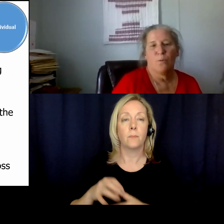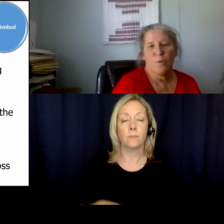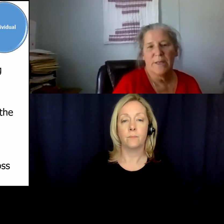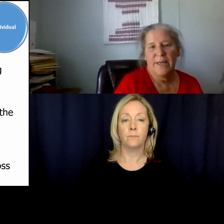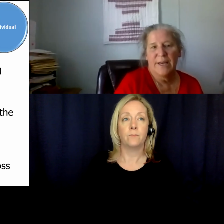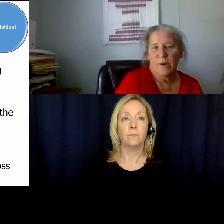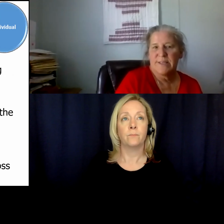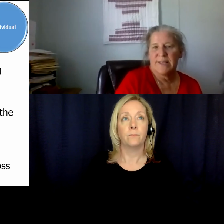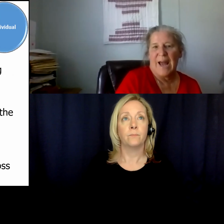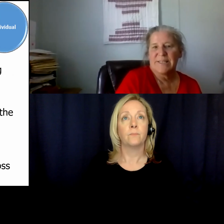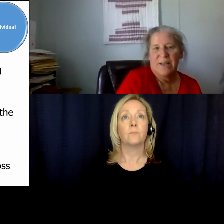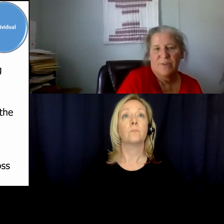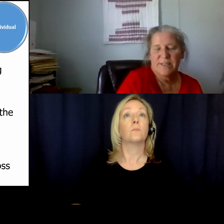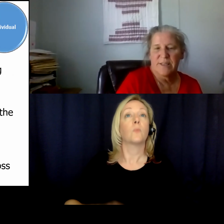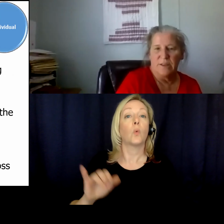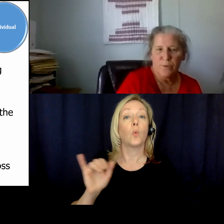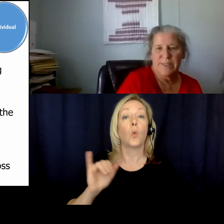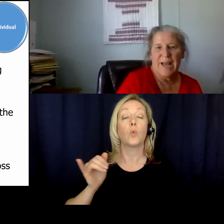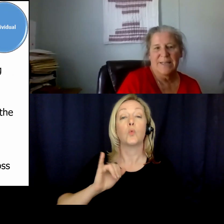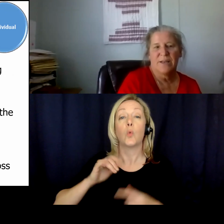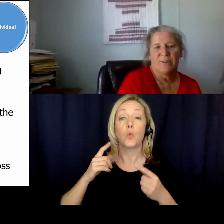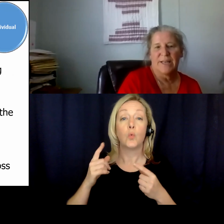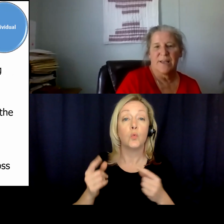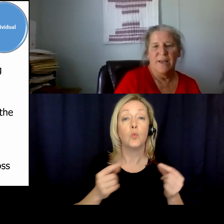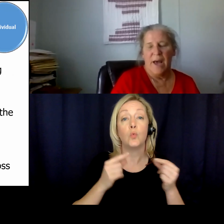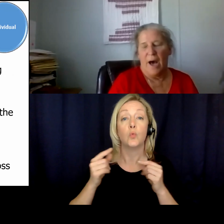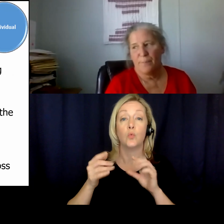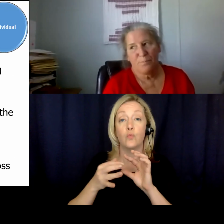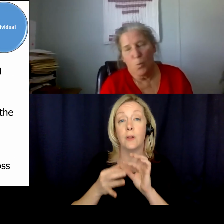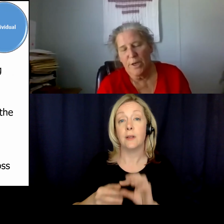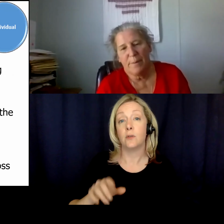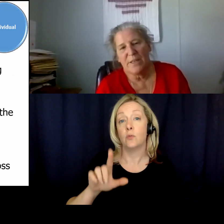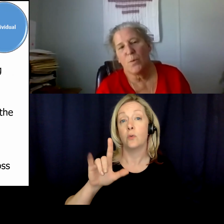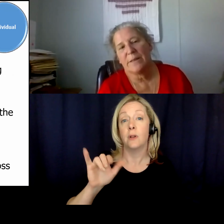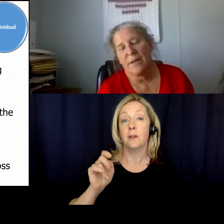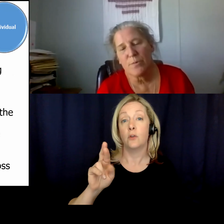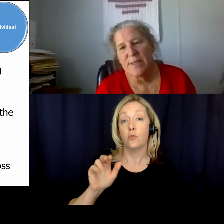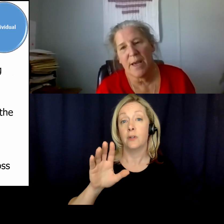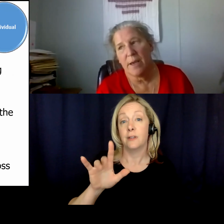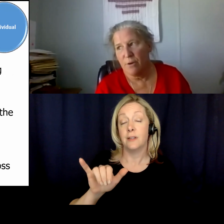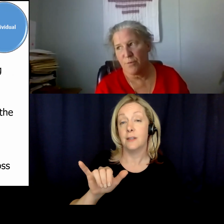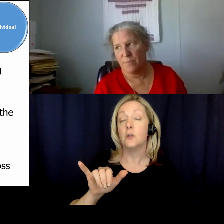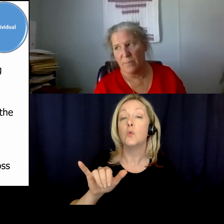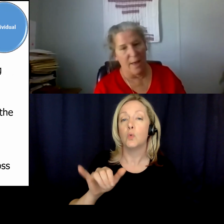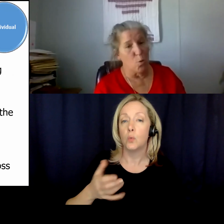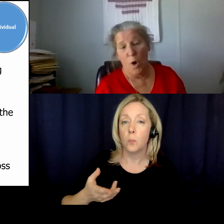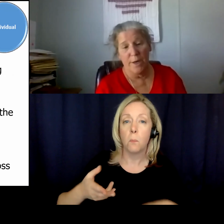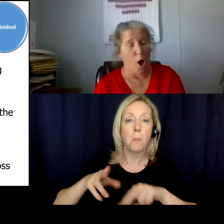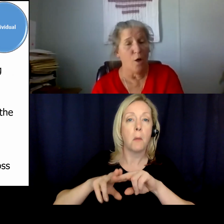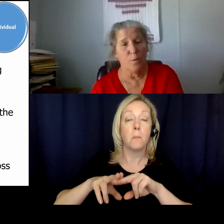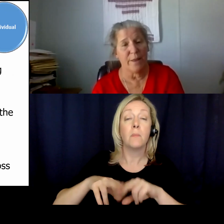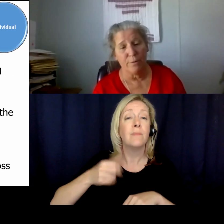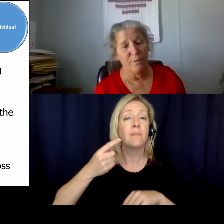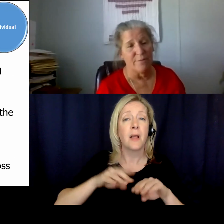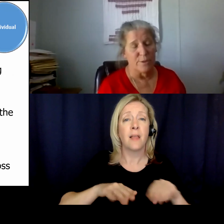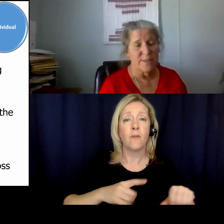going to really increase the activities, the literacy activities. We're going to be doing literacy from level 1